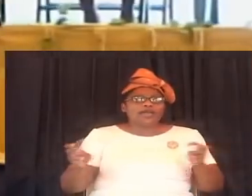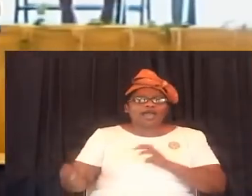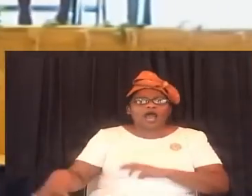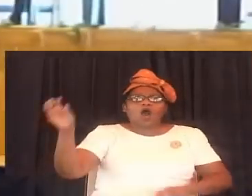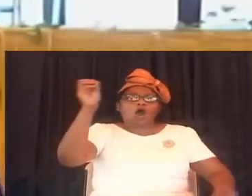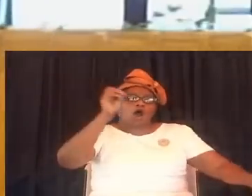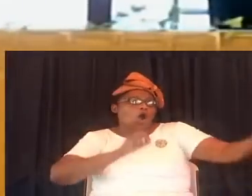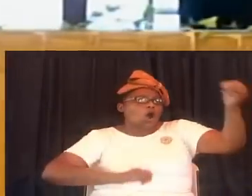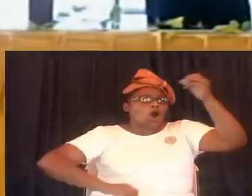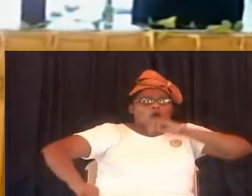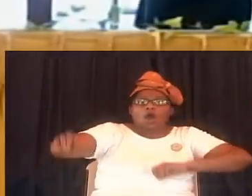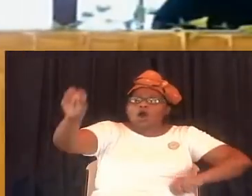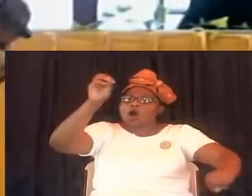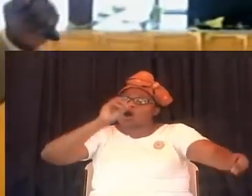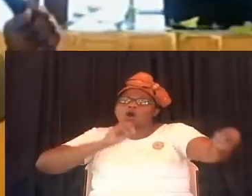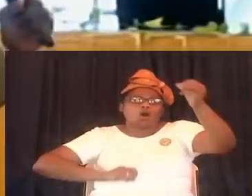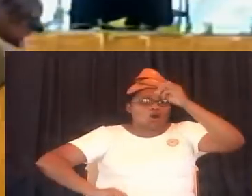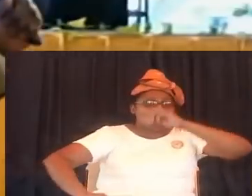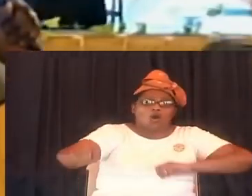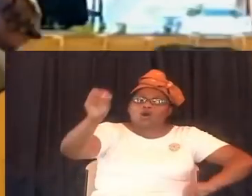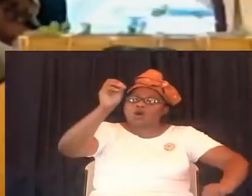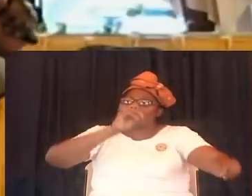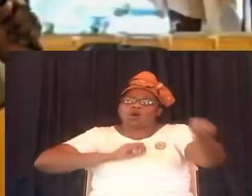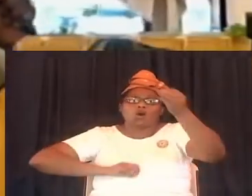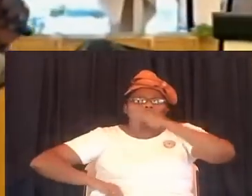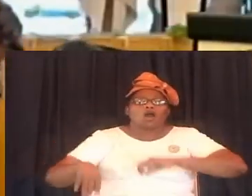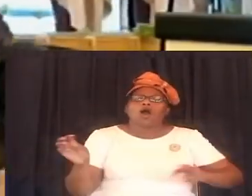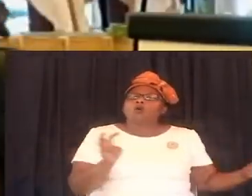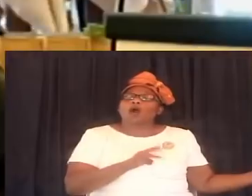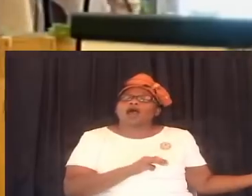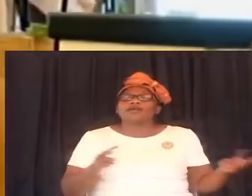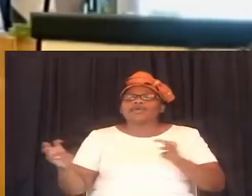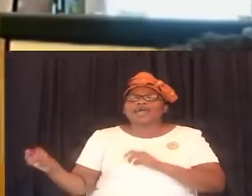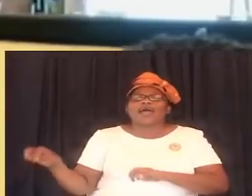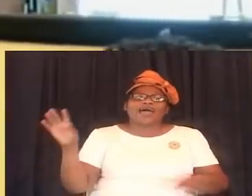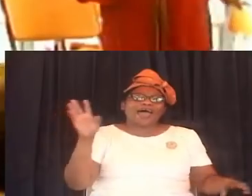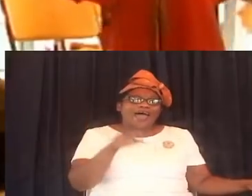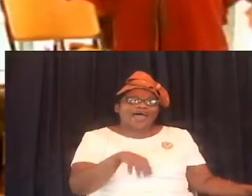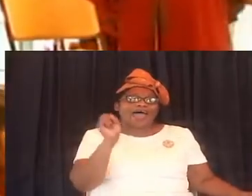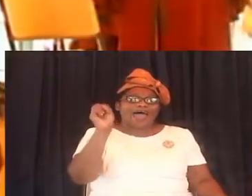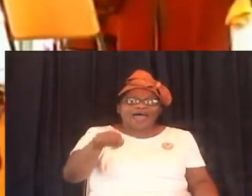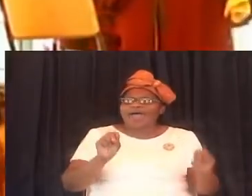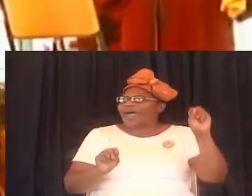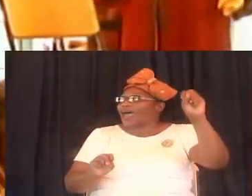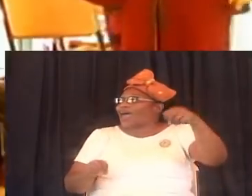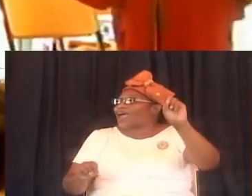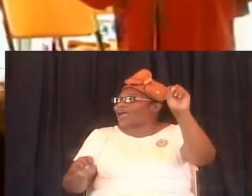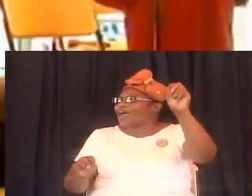Take control! Yeah, yeah.